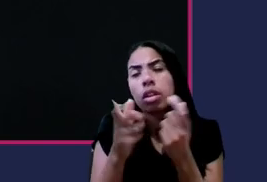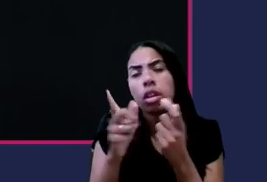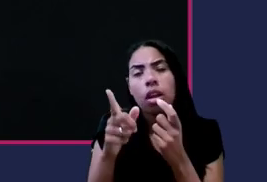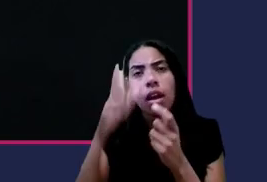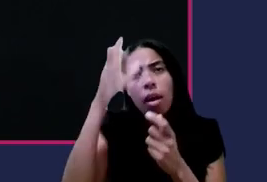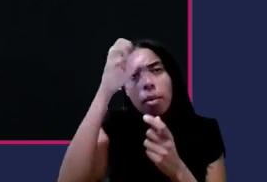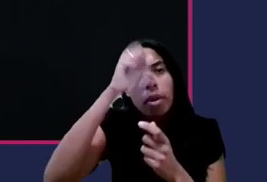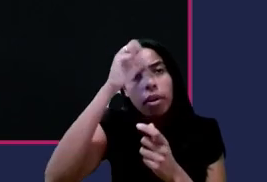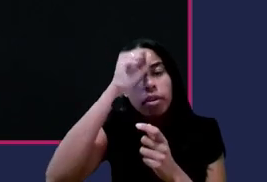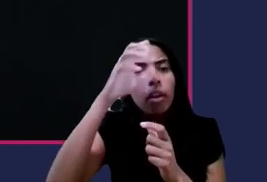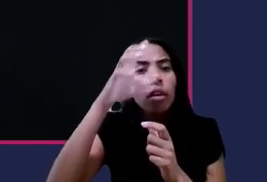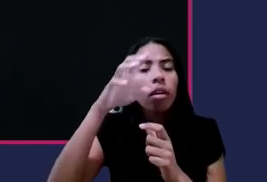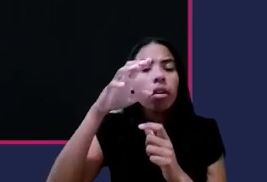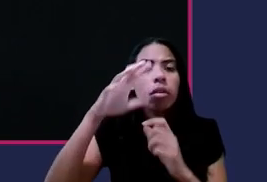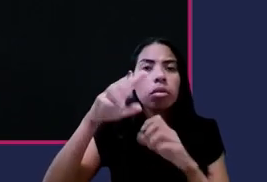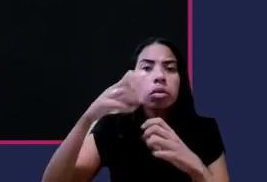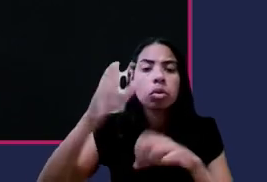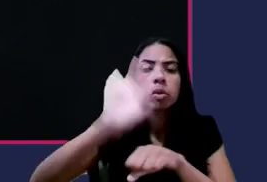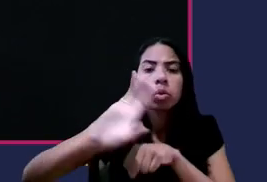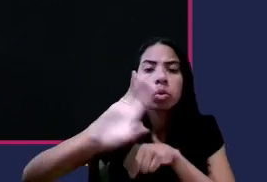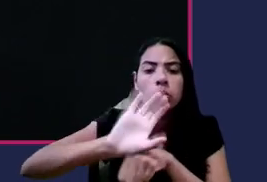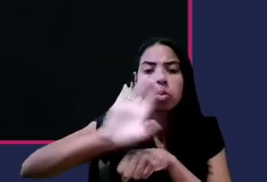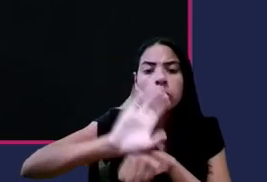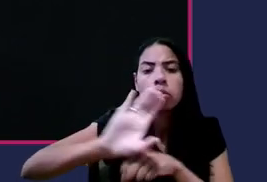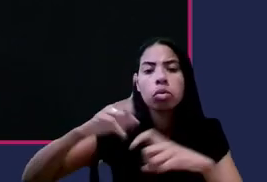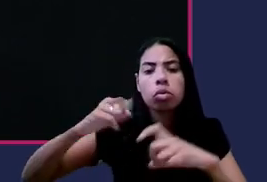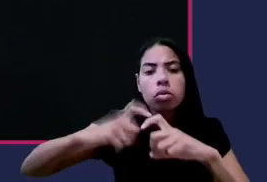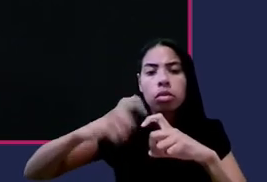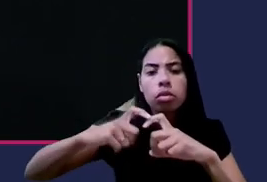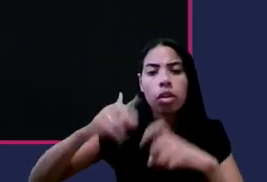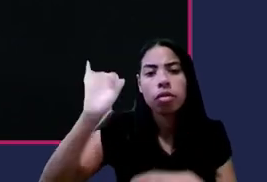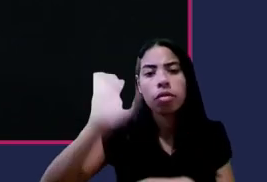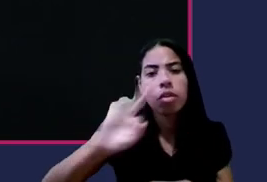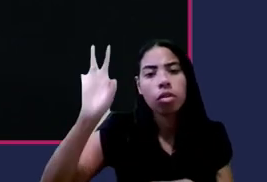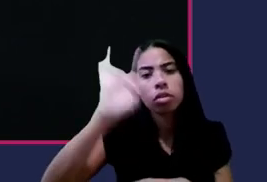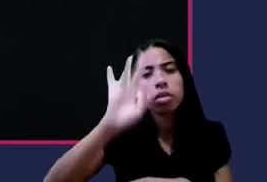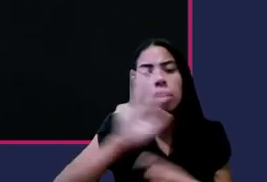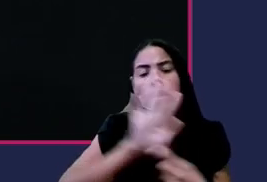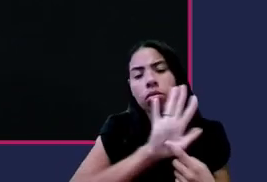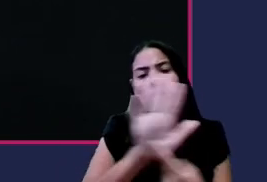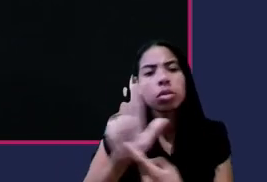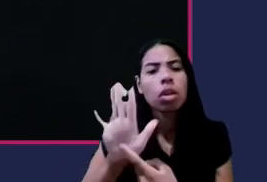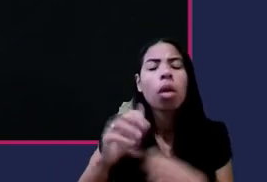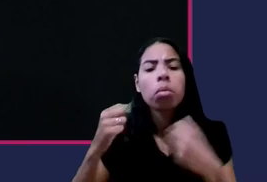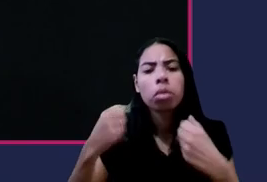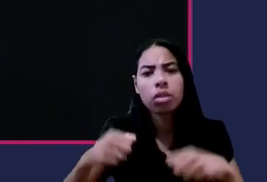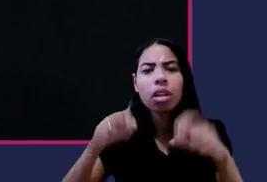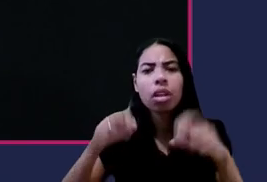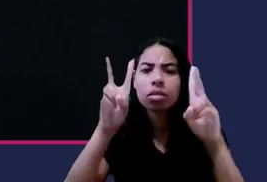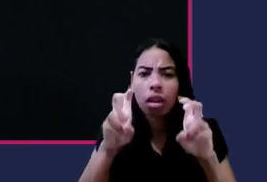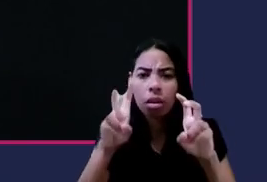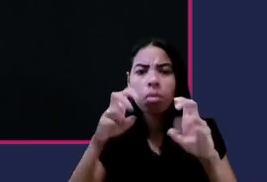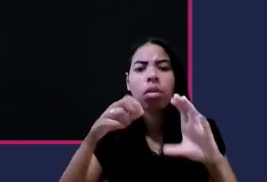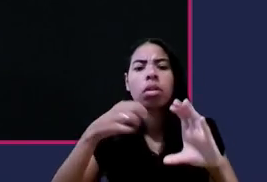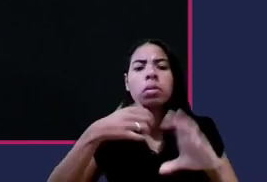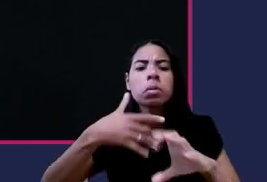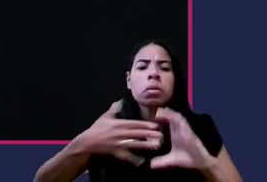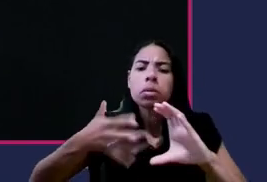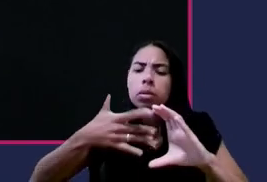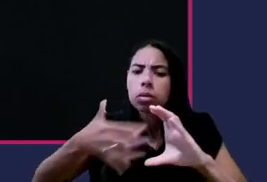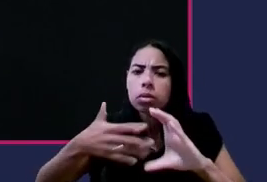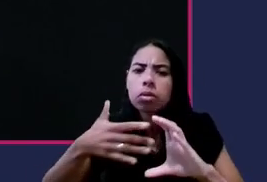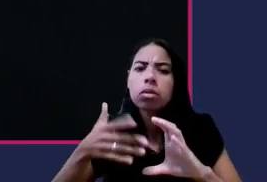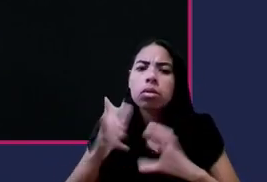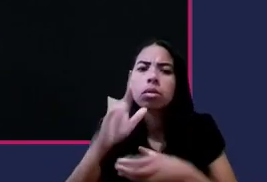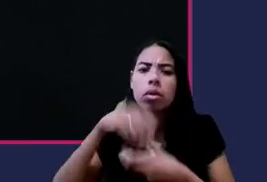our medicine courses training. We want them to have a subject. Rare disease must